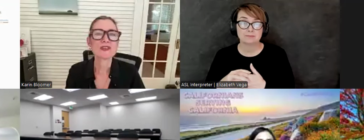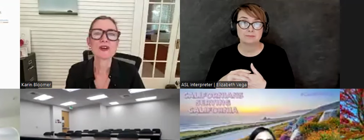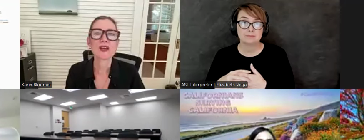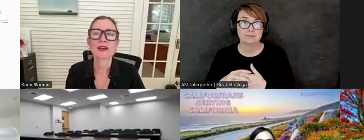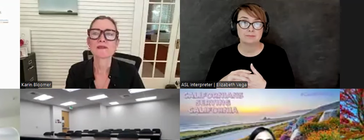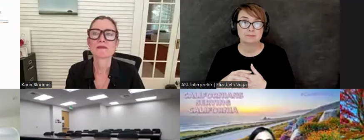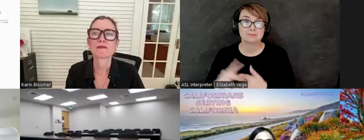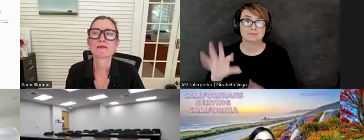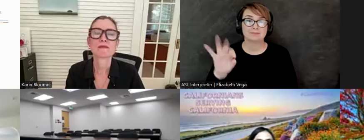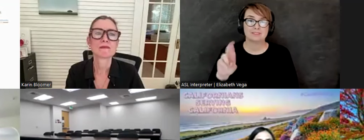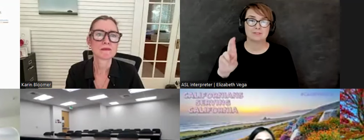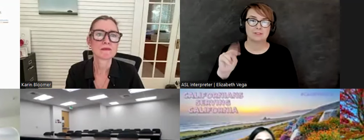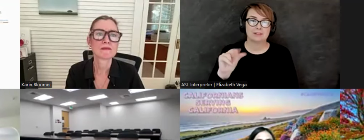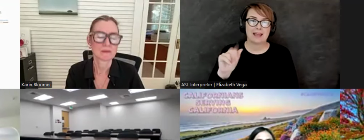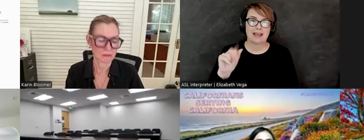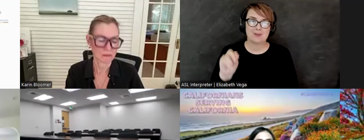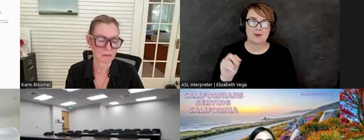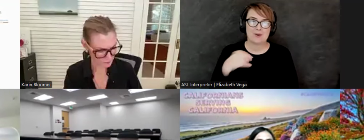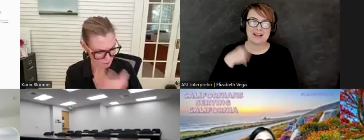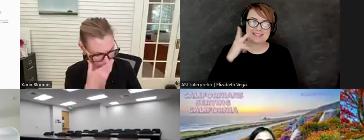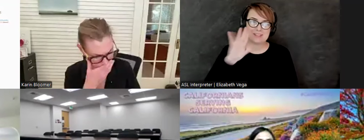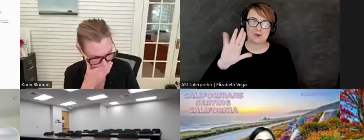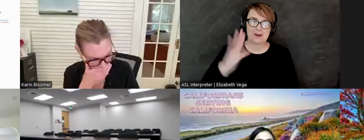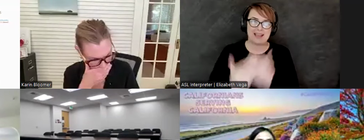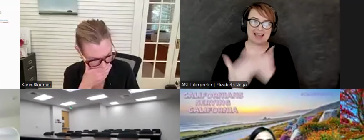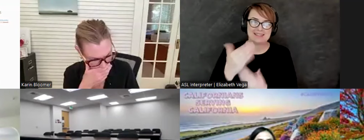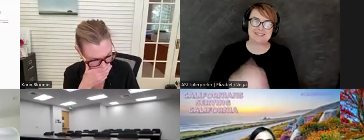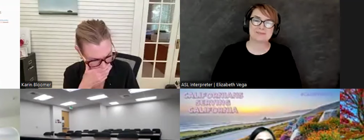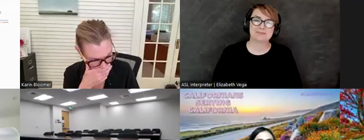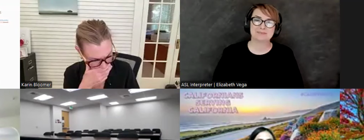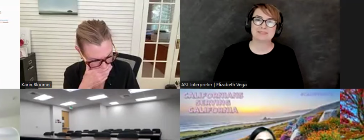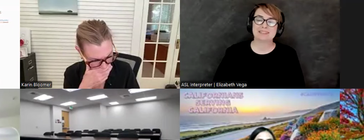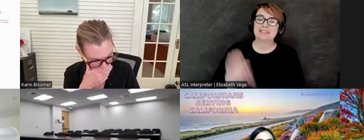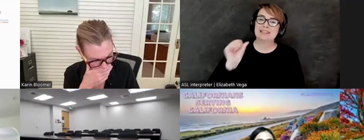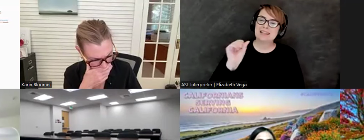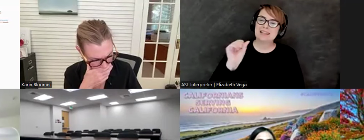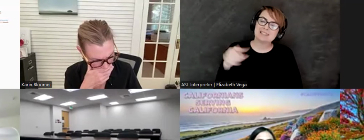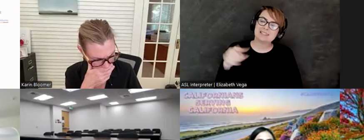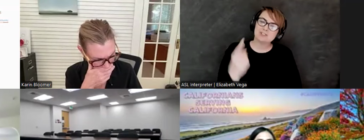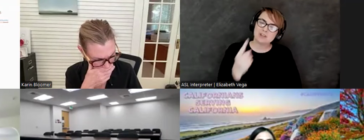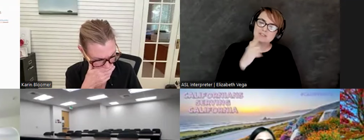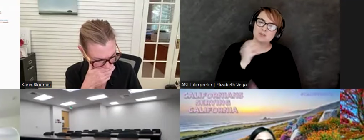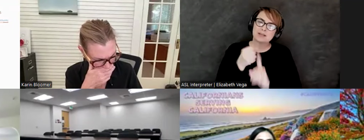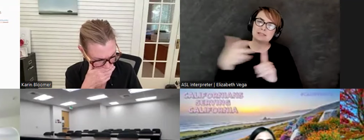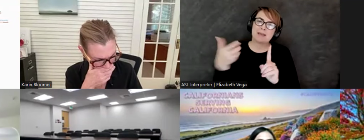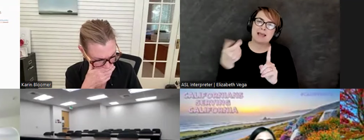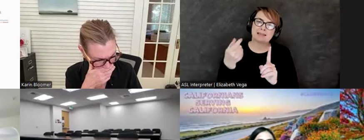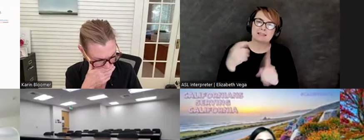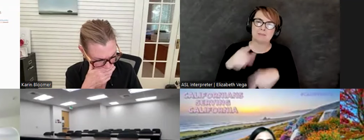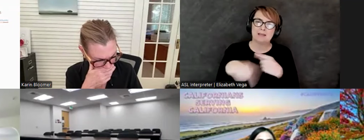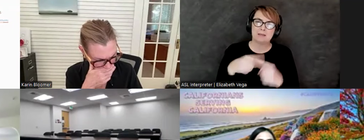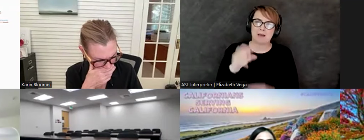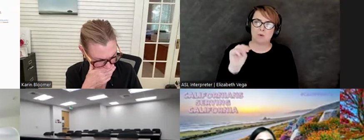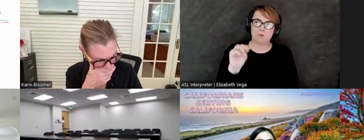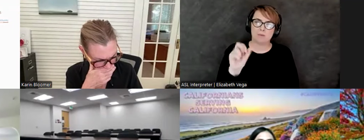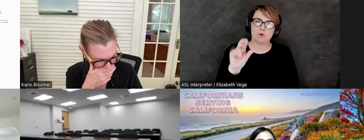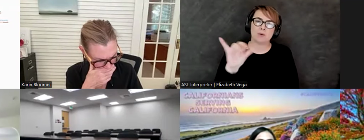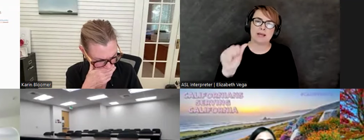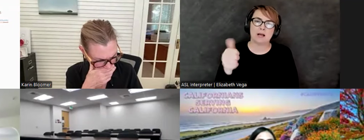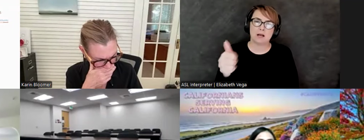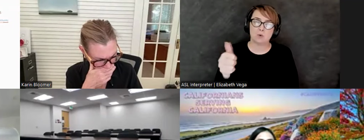Fernando, I see your hand. And just to kind of extend a little bit on what Maria was saying, that this committee is